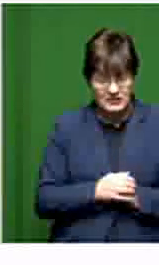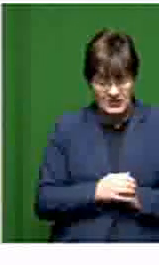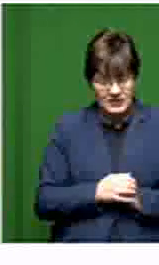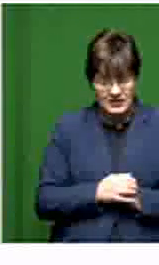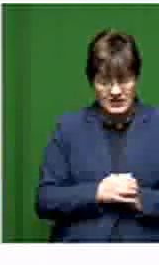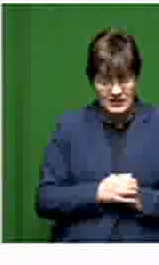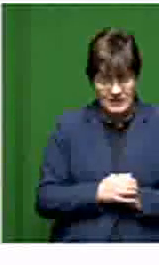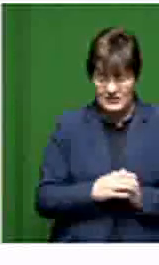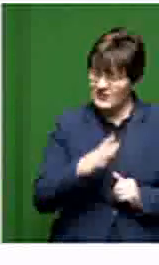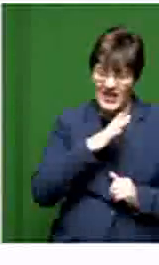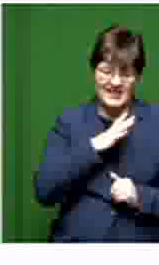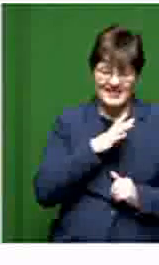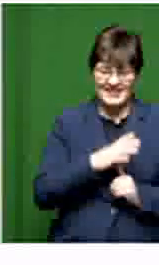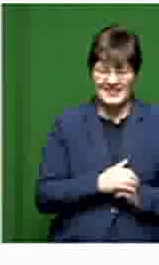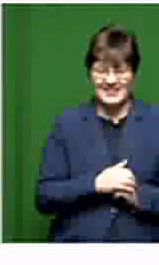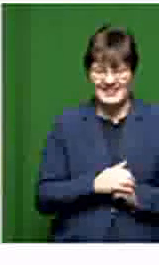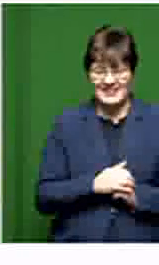No, that's fine.